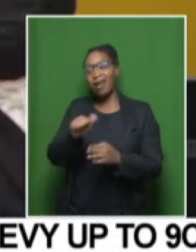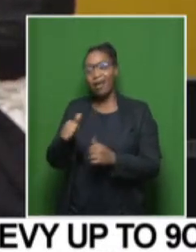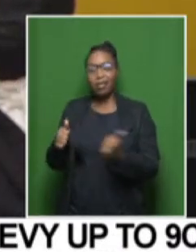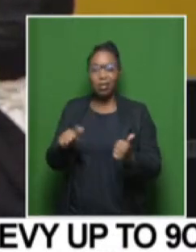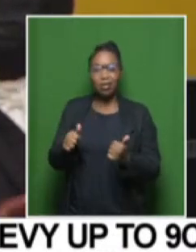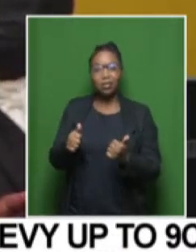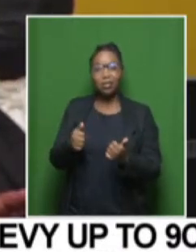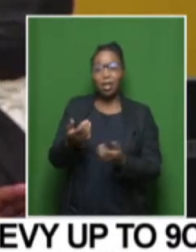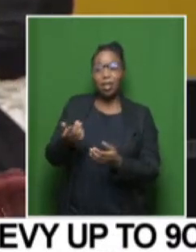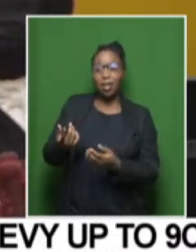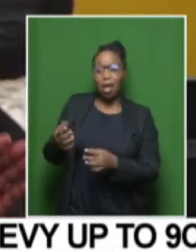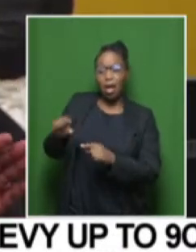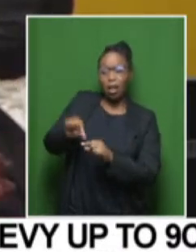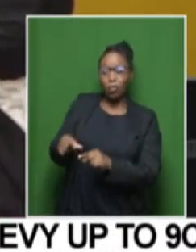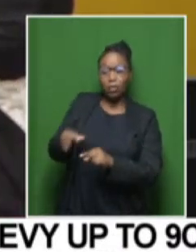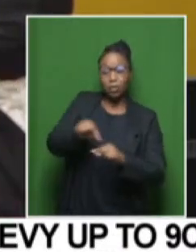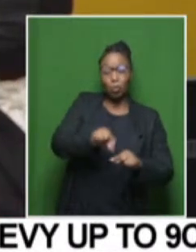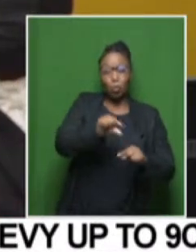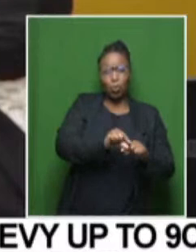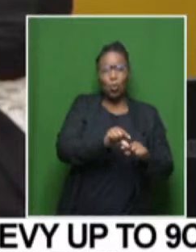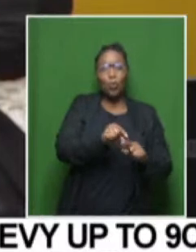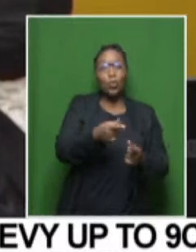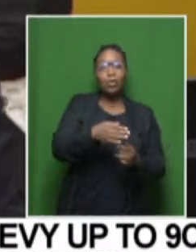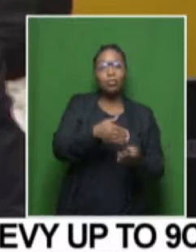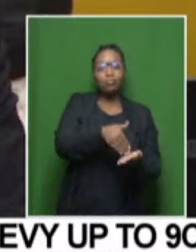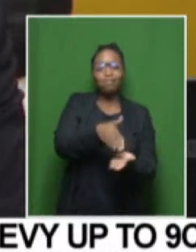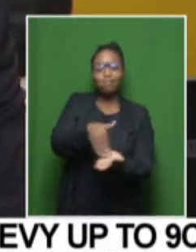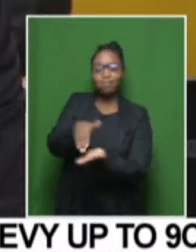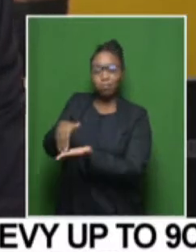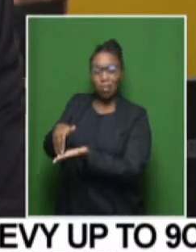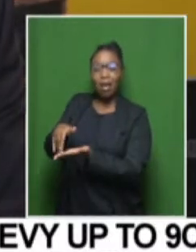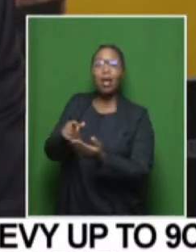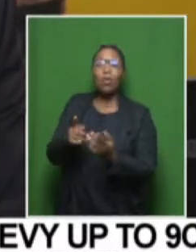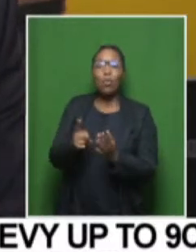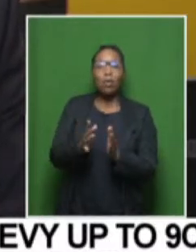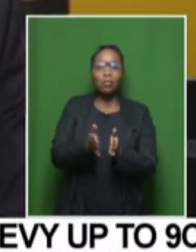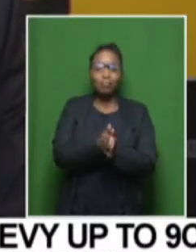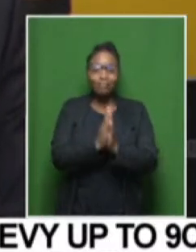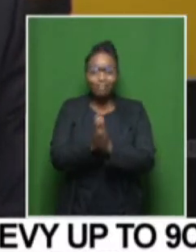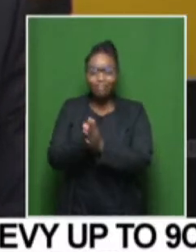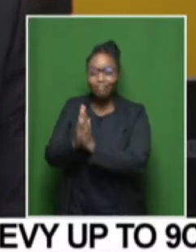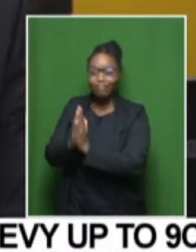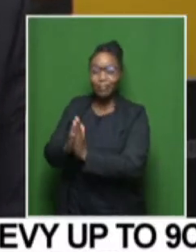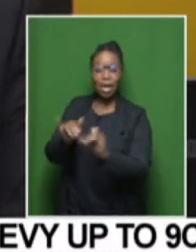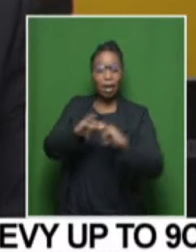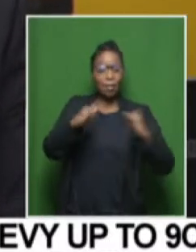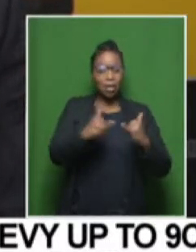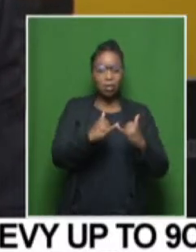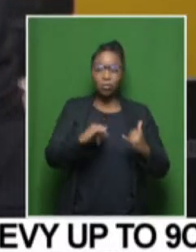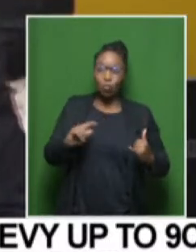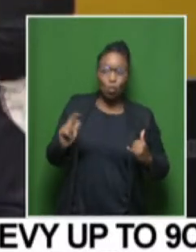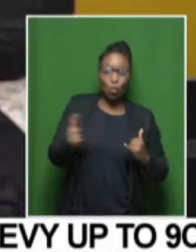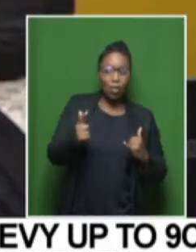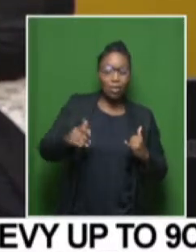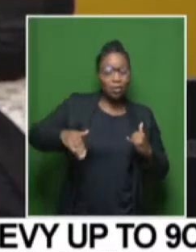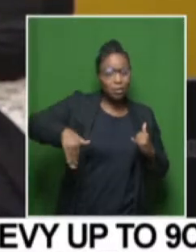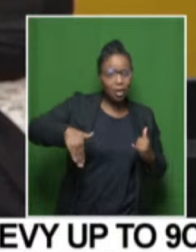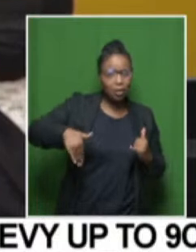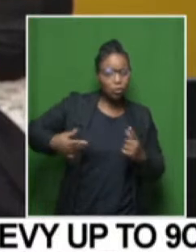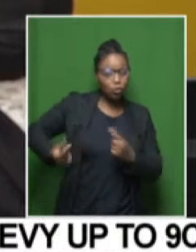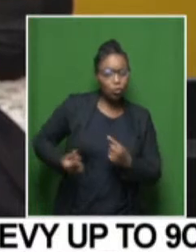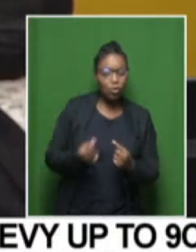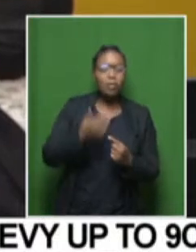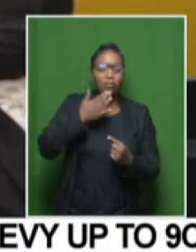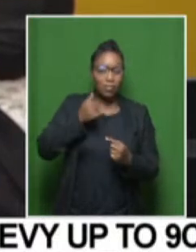the allowances fall away, we urge all our companies that have not already done so to